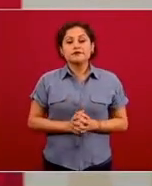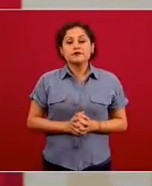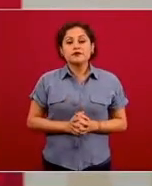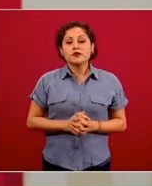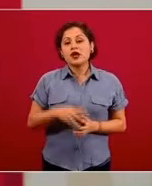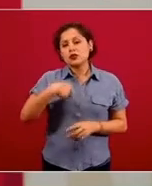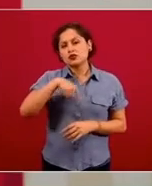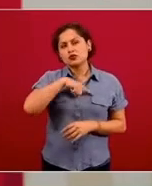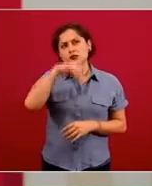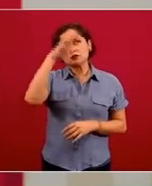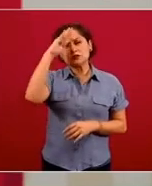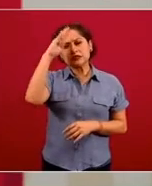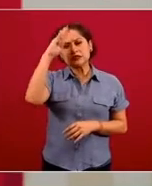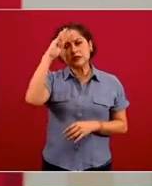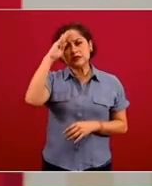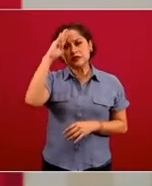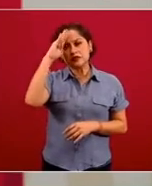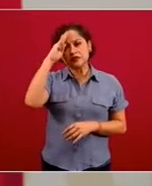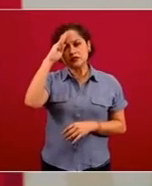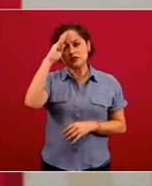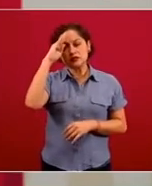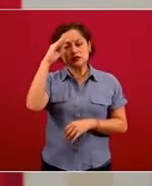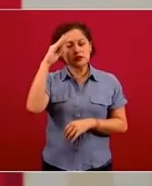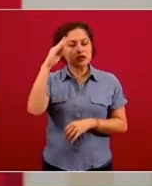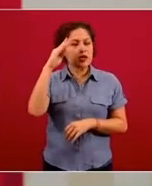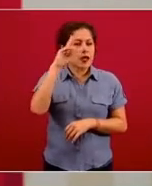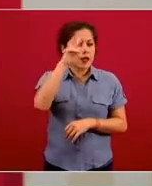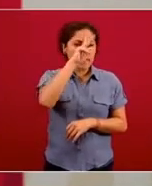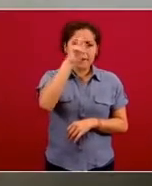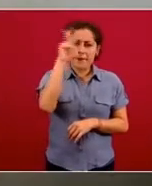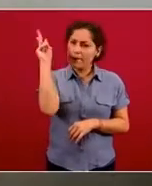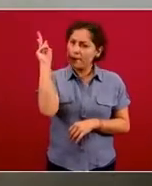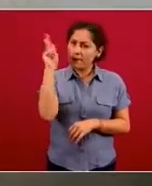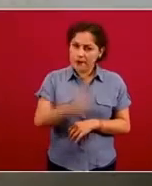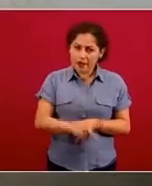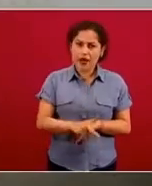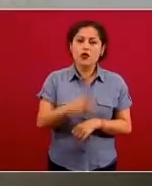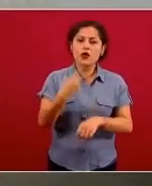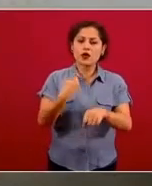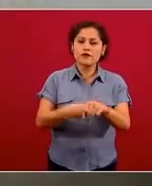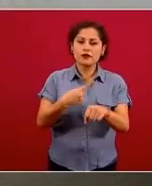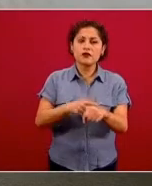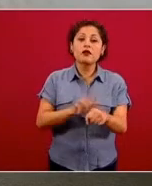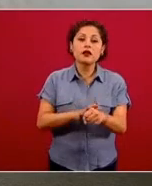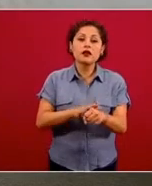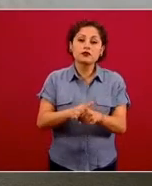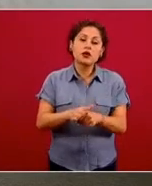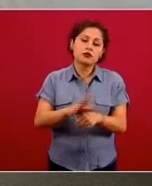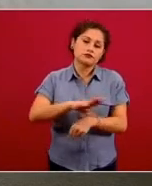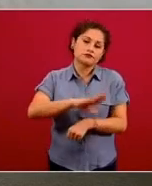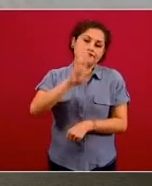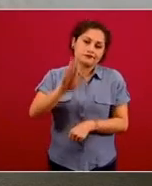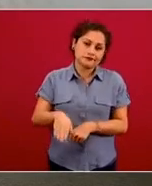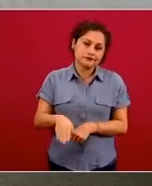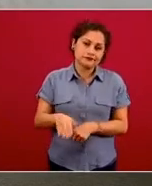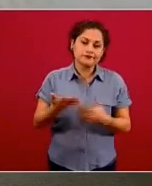spread faster. When we think about the most unfortunate event of this is people dying,